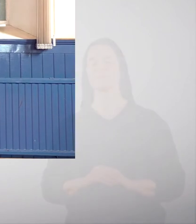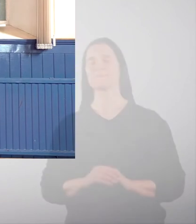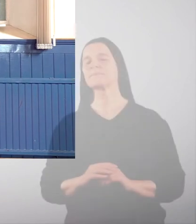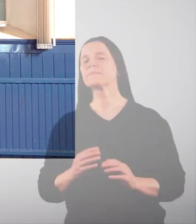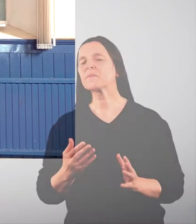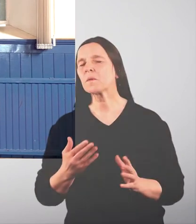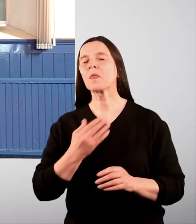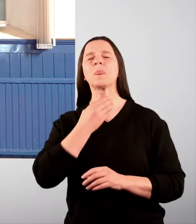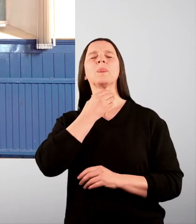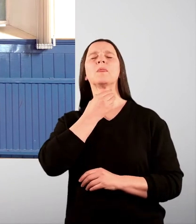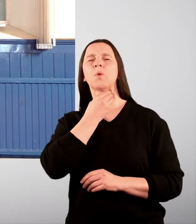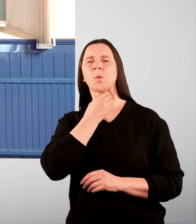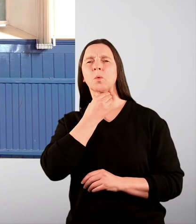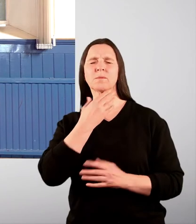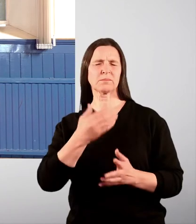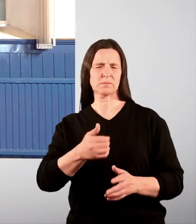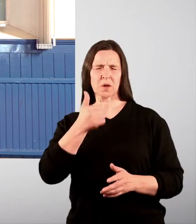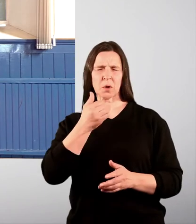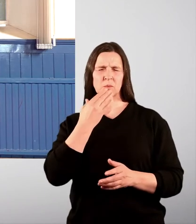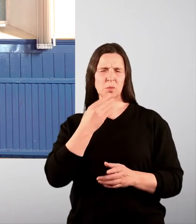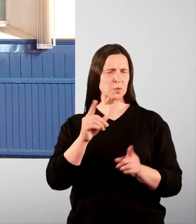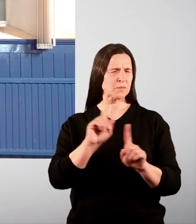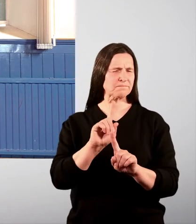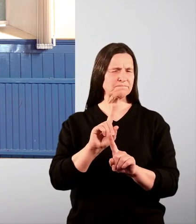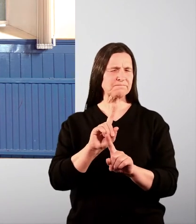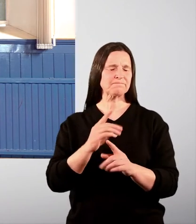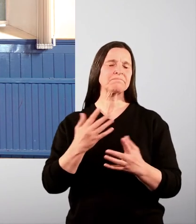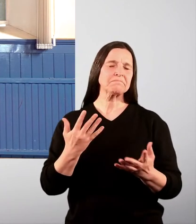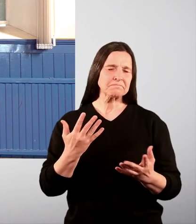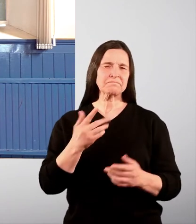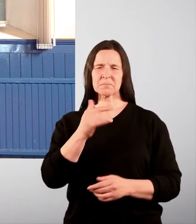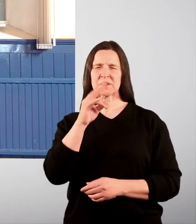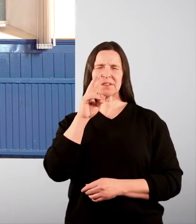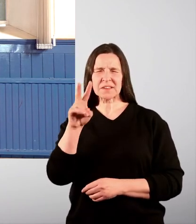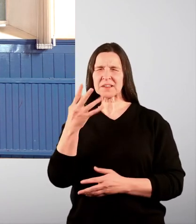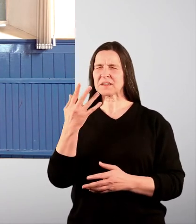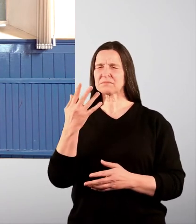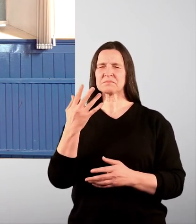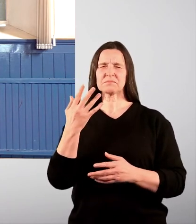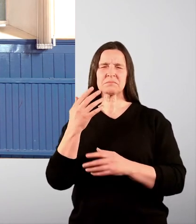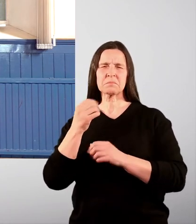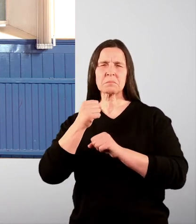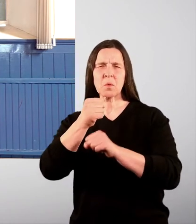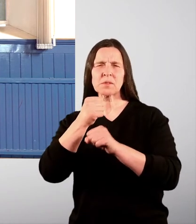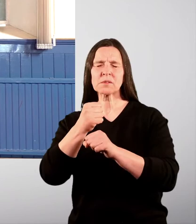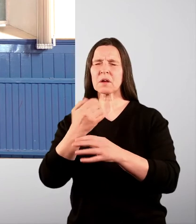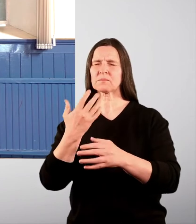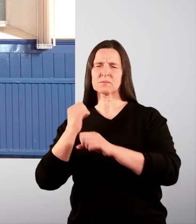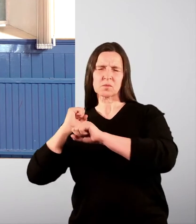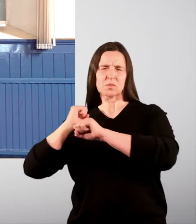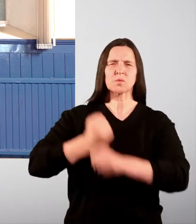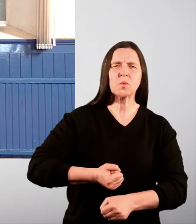As we move further down, we've got the throat area. Now the throat itself, if you go to martial arts at all, or you've done any martial